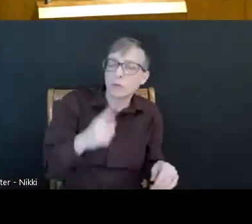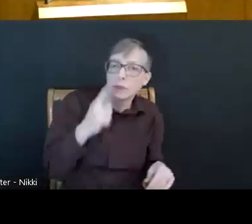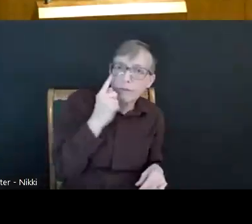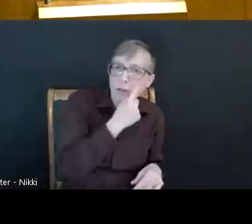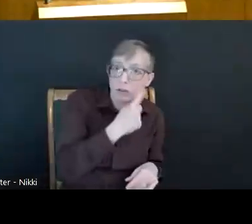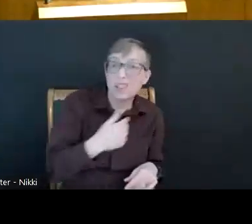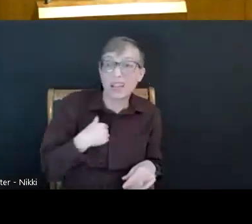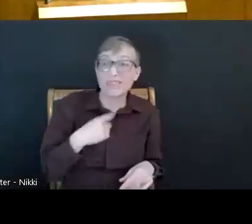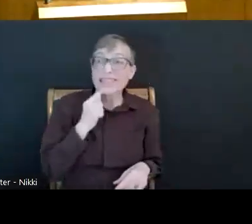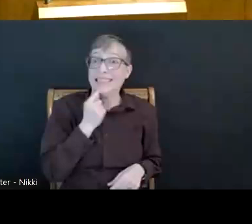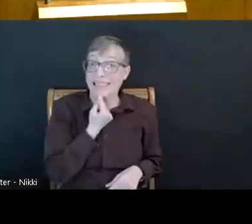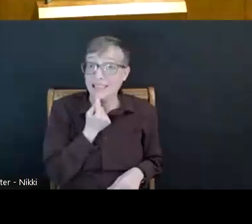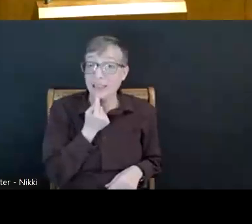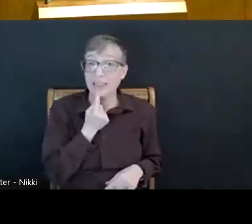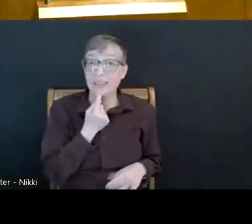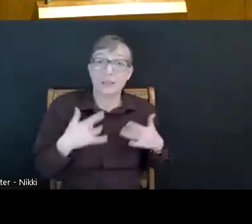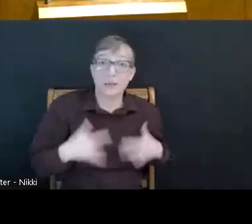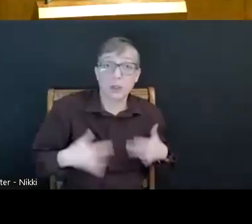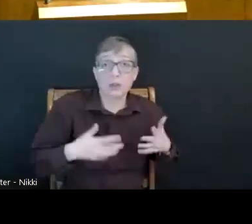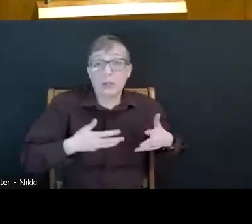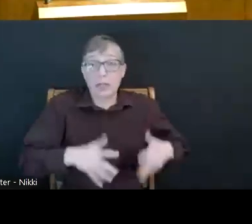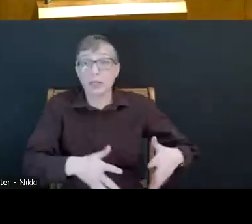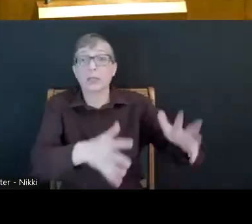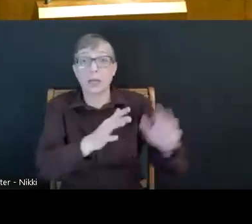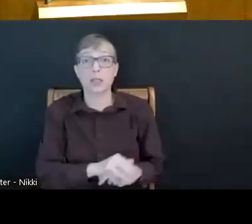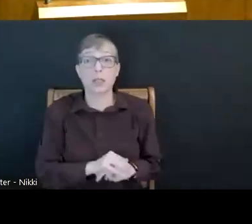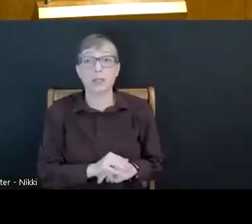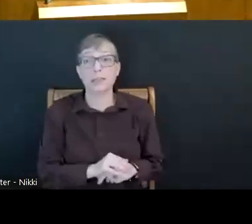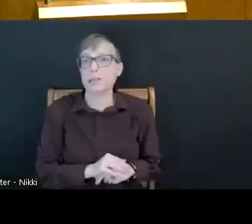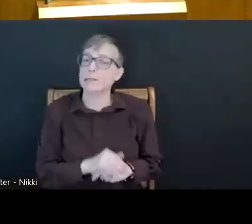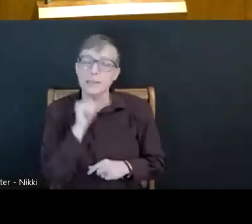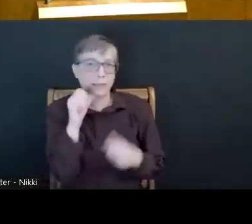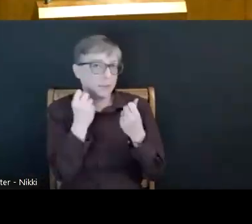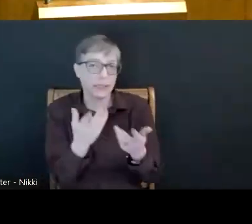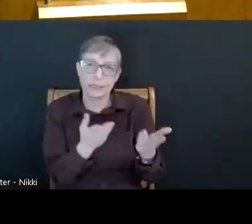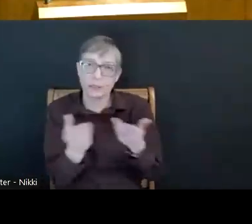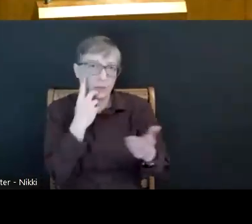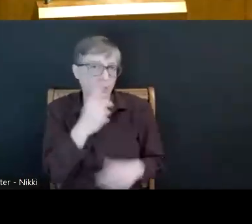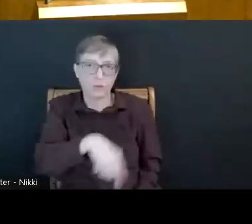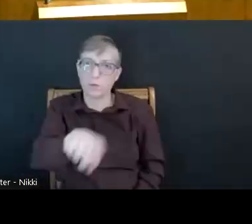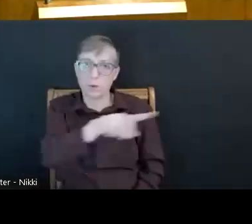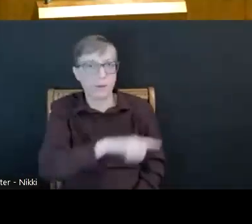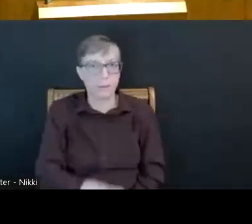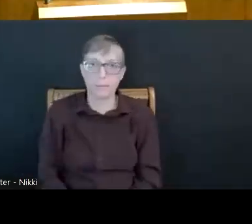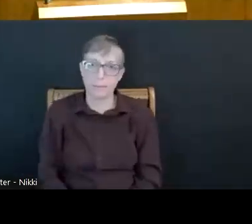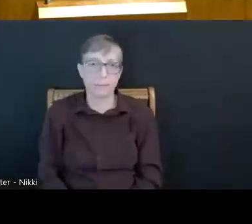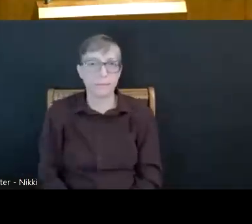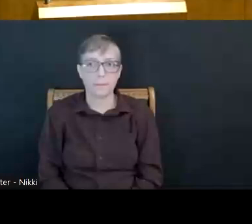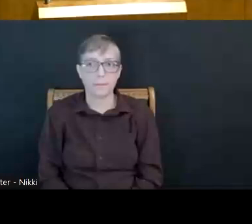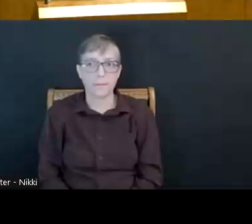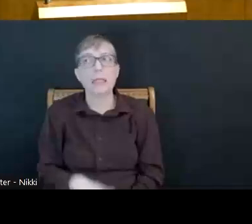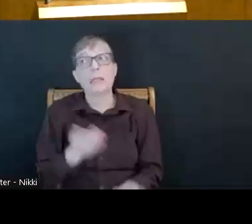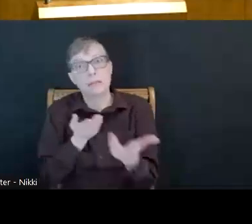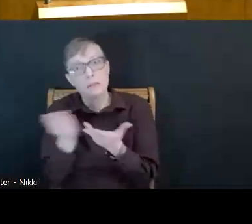and anxiety, and there are very few services that have been developed for this population, and most of them aren't effective